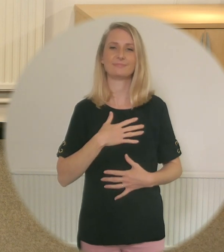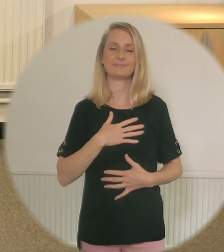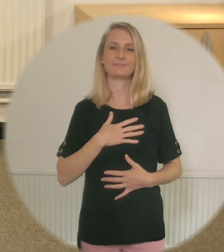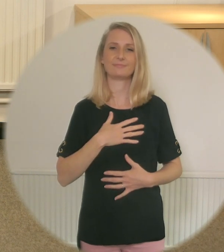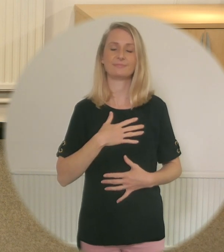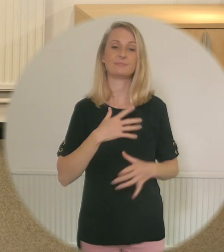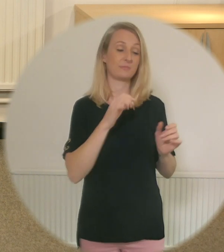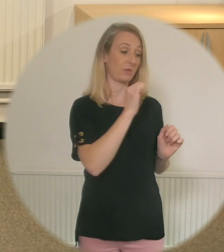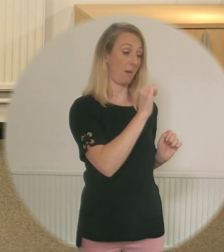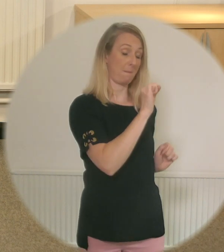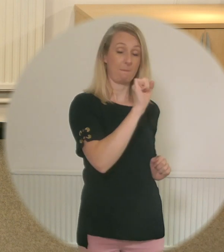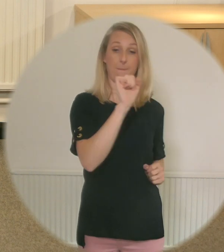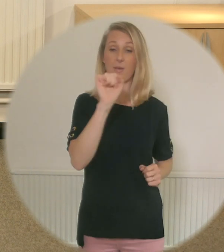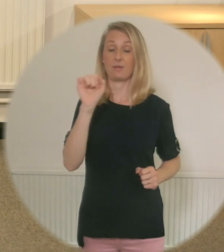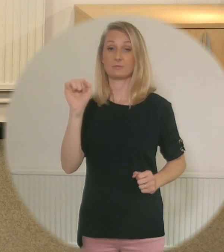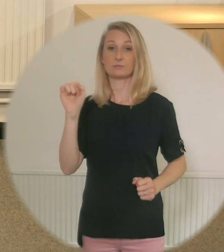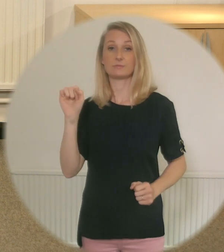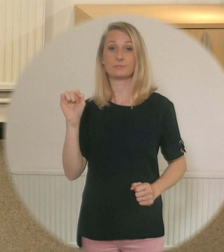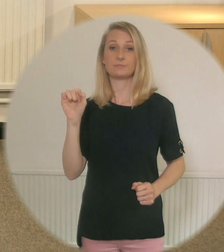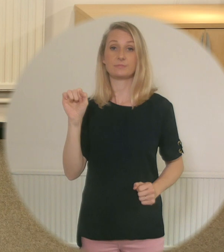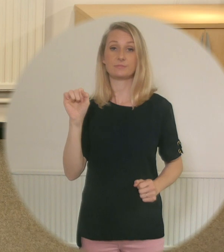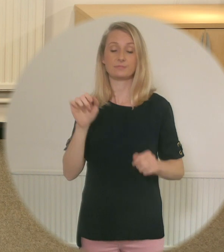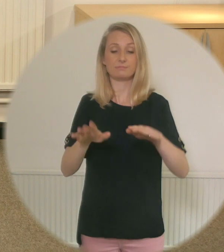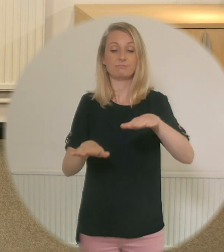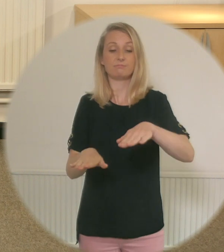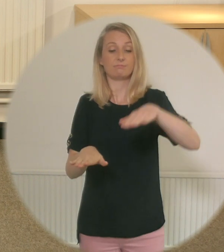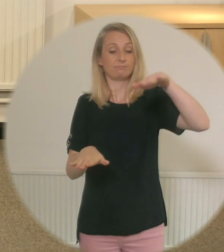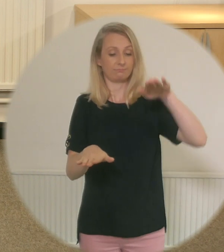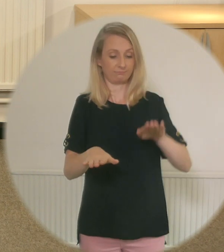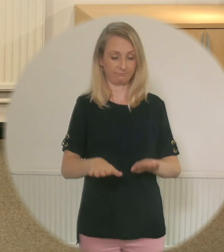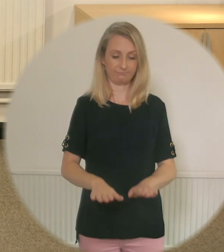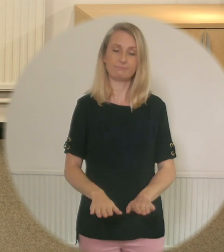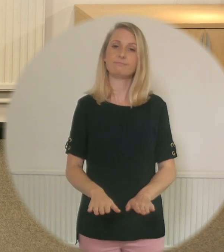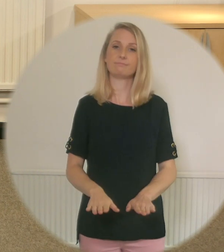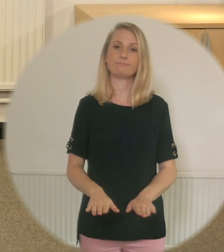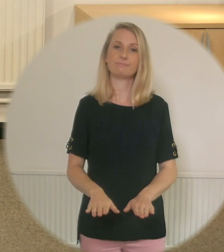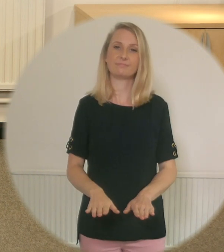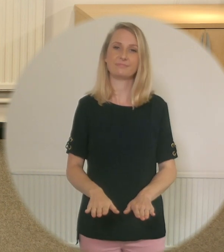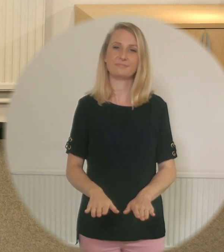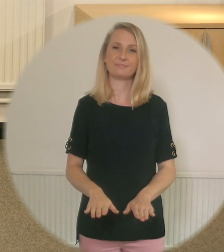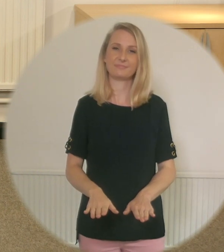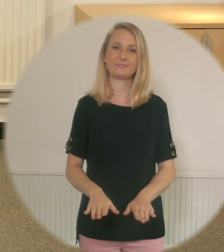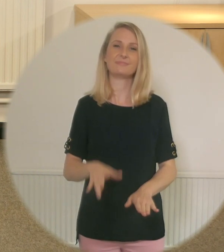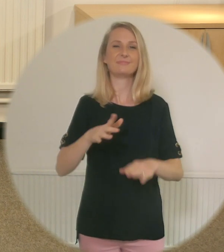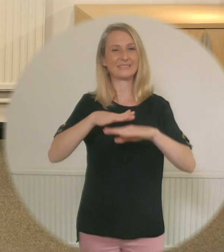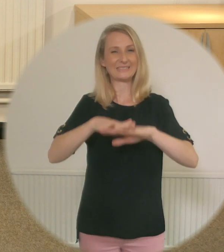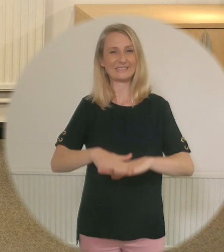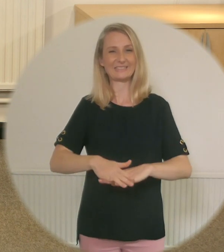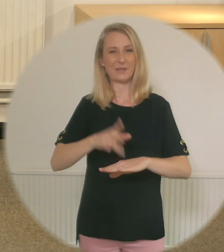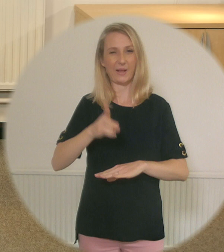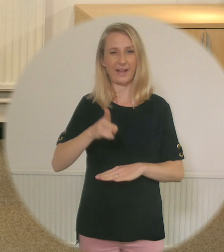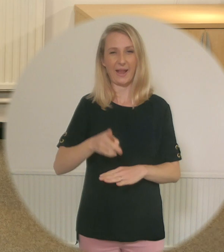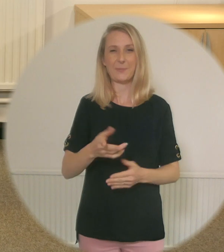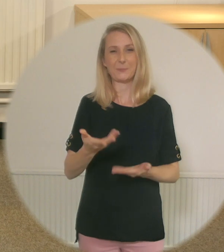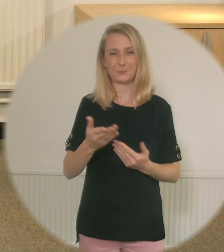Bringing the body back to the center, and then take the left leg down. And we're going to come back to seated again.